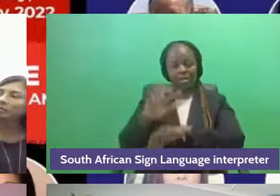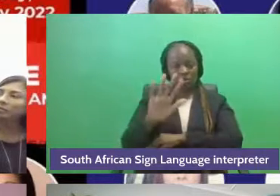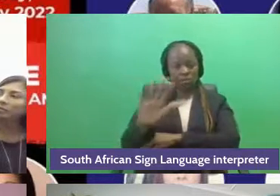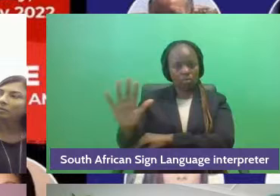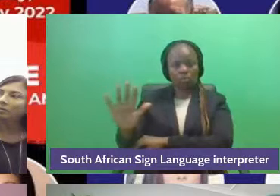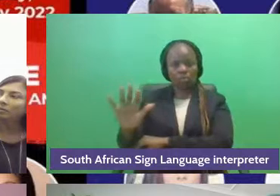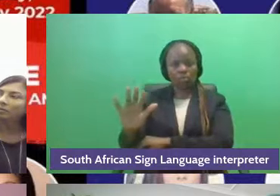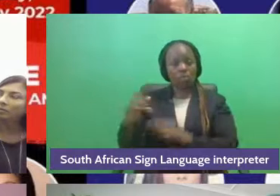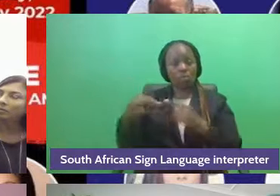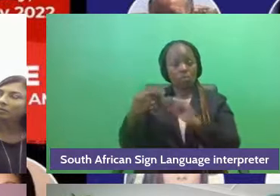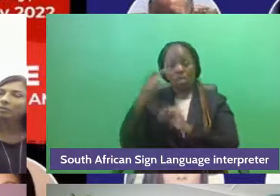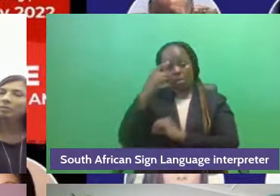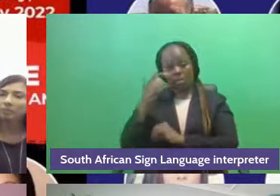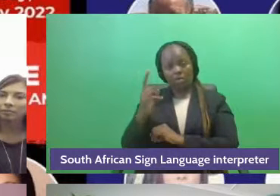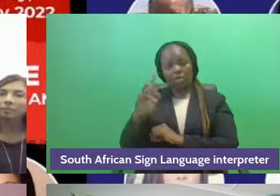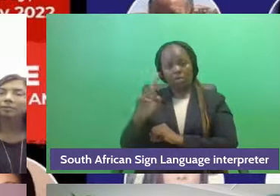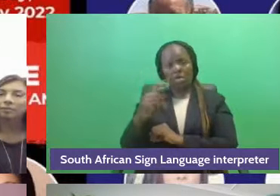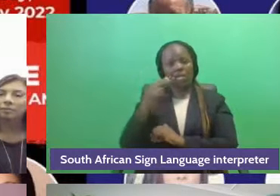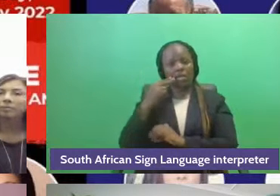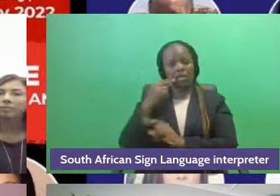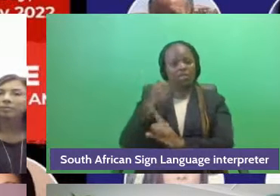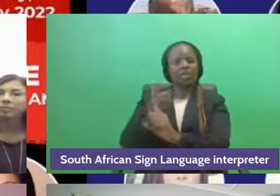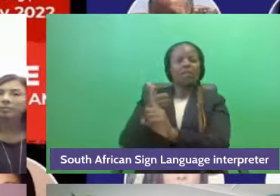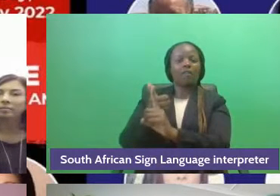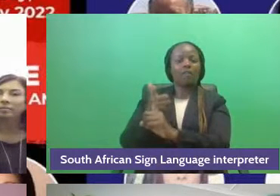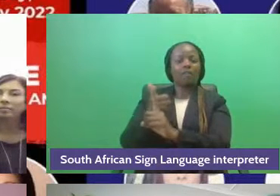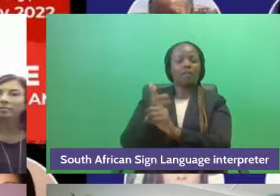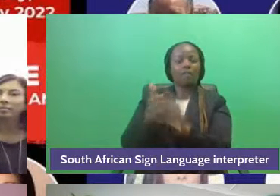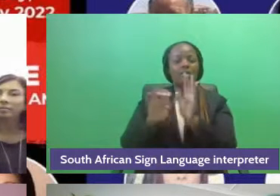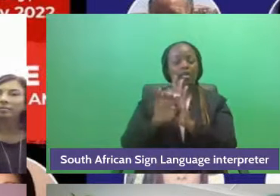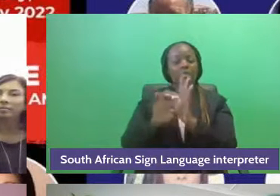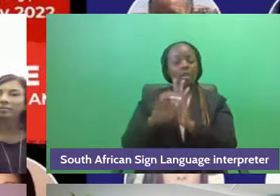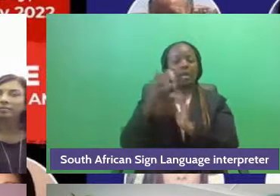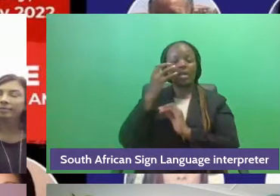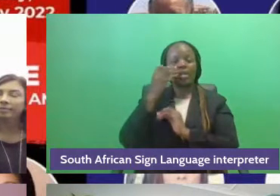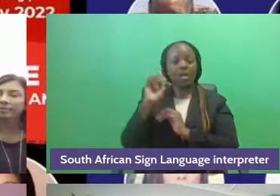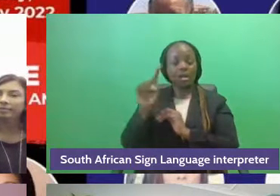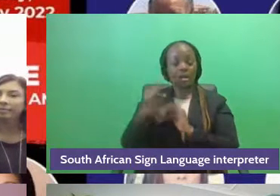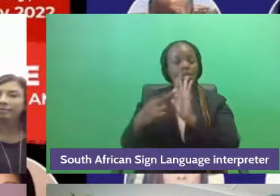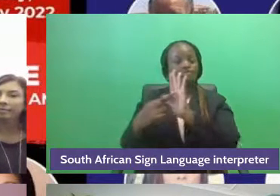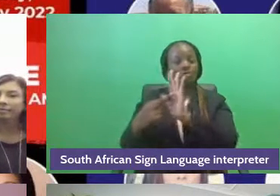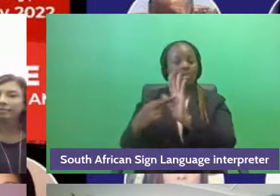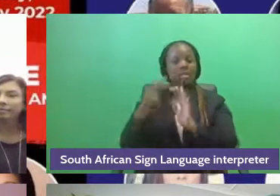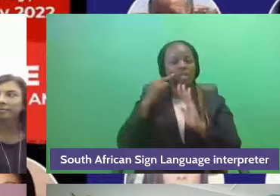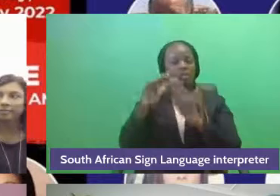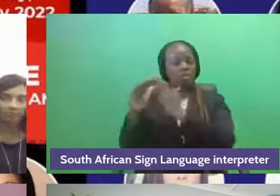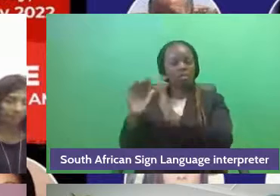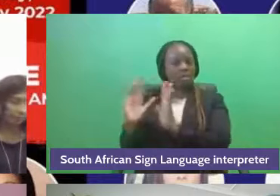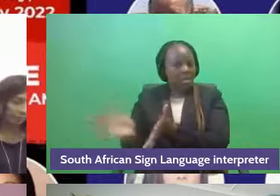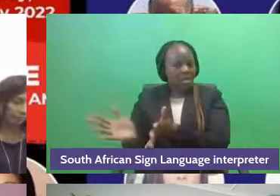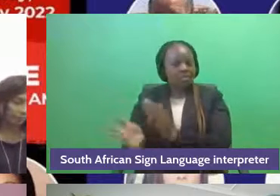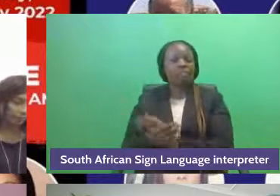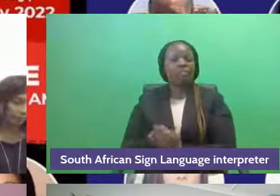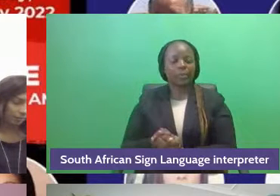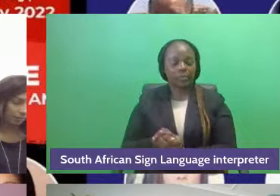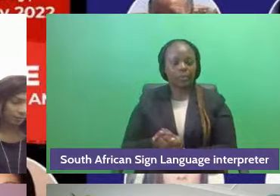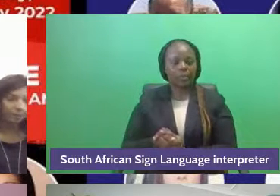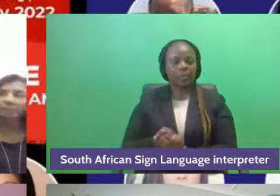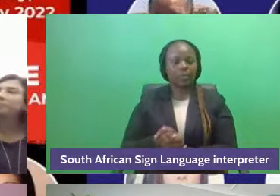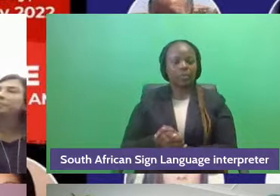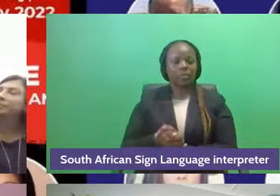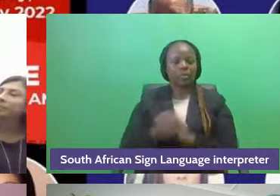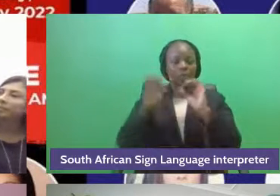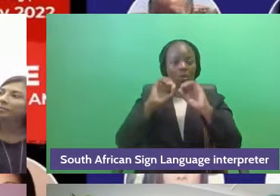we believe in self-representation in terms of Sanele representing the deaf community. So as an organization, we